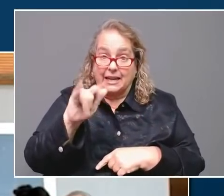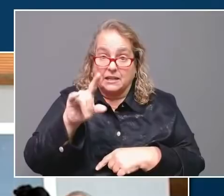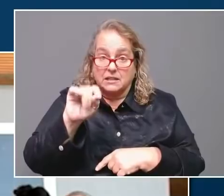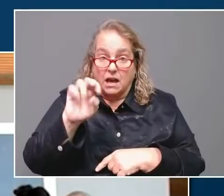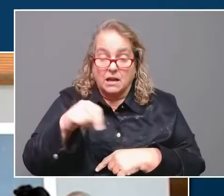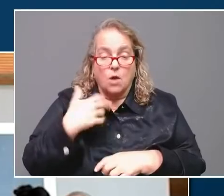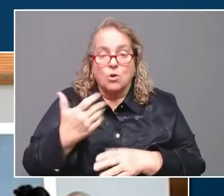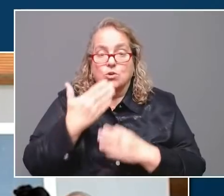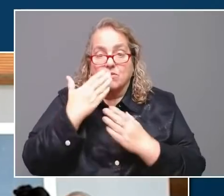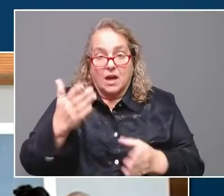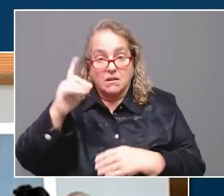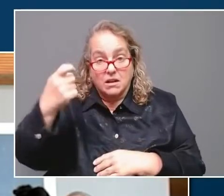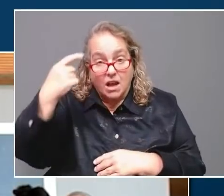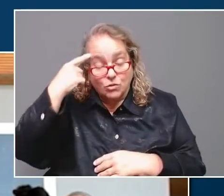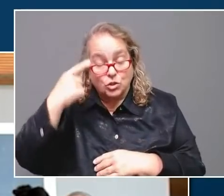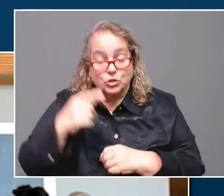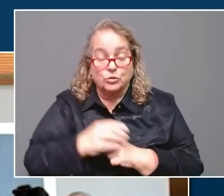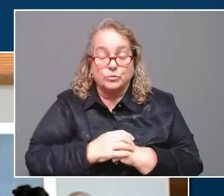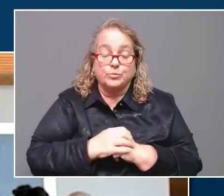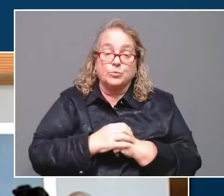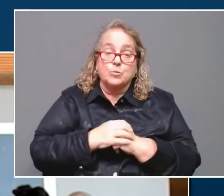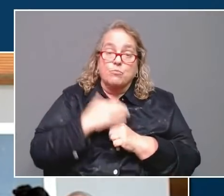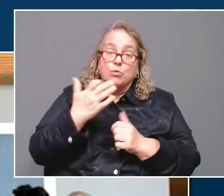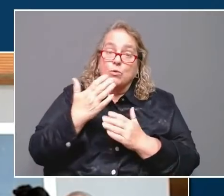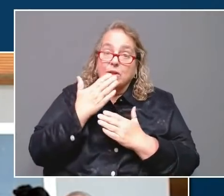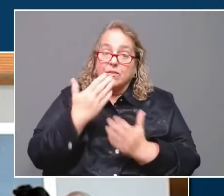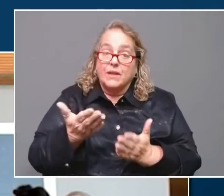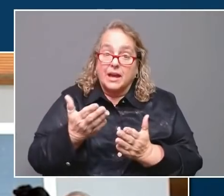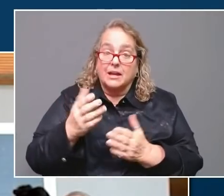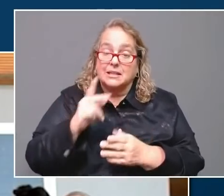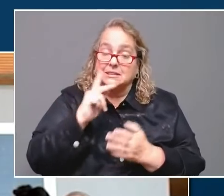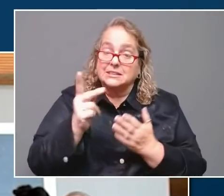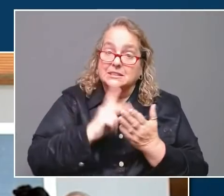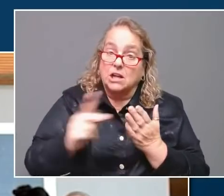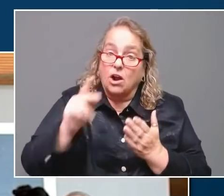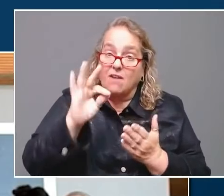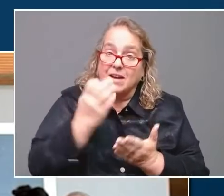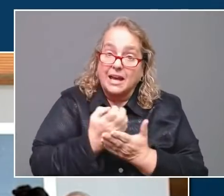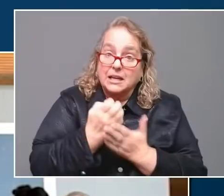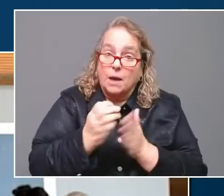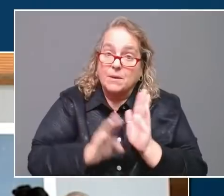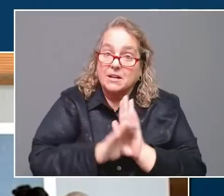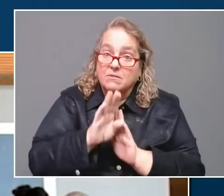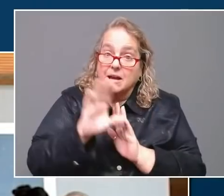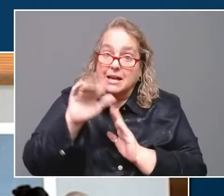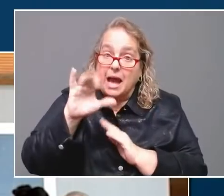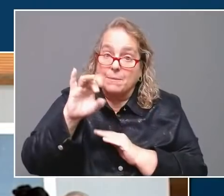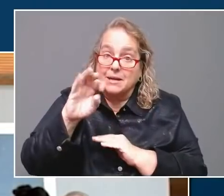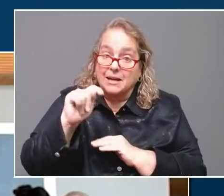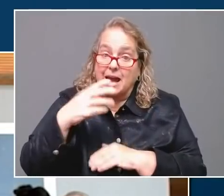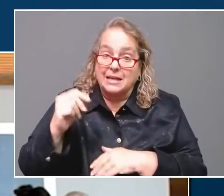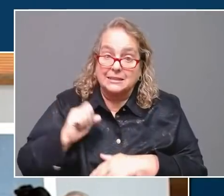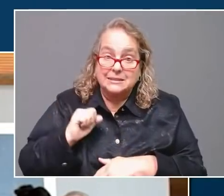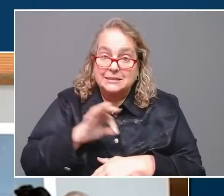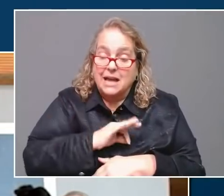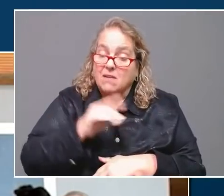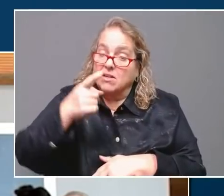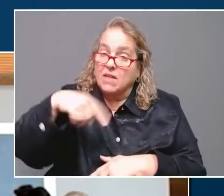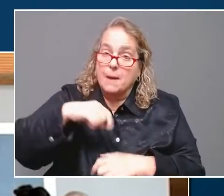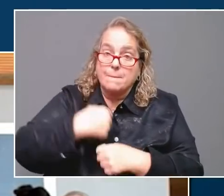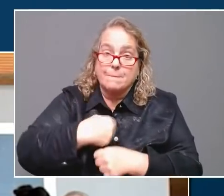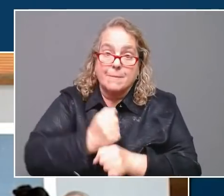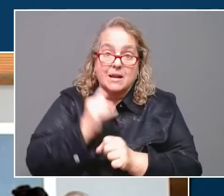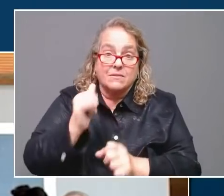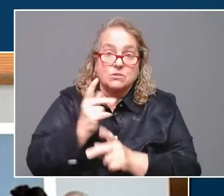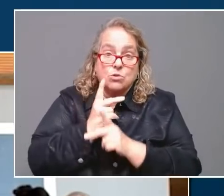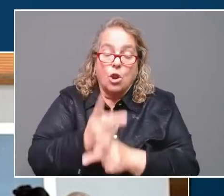Beshear. The next is the Secretary of Economic Development Cabinet and the staff. They made this loan seamless